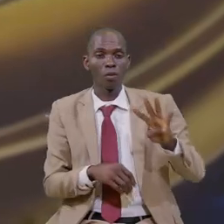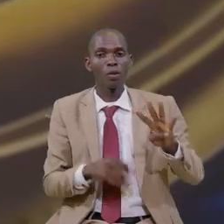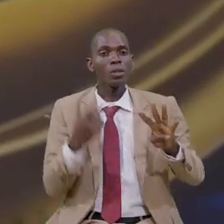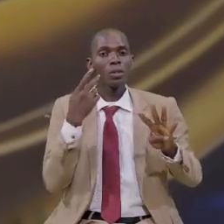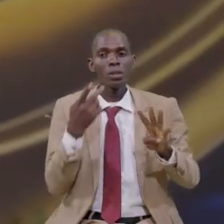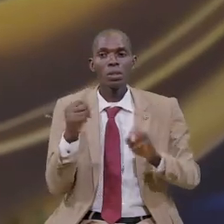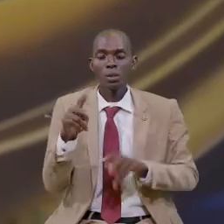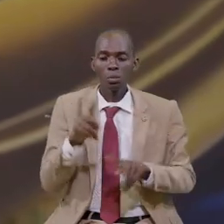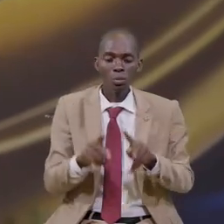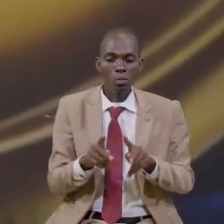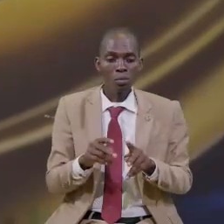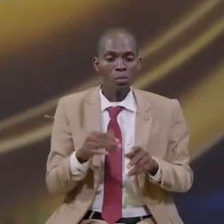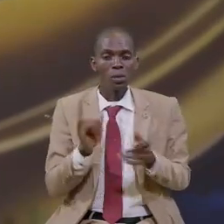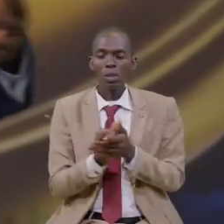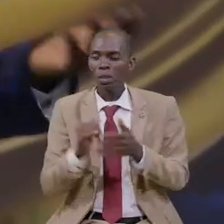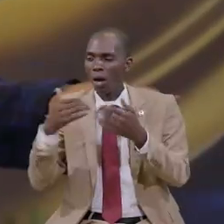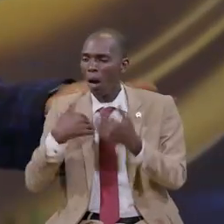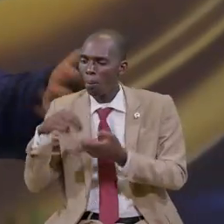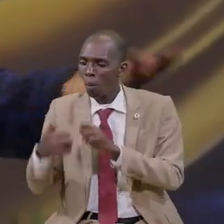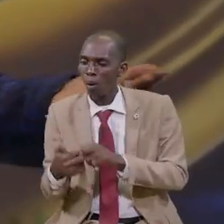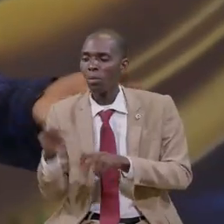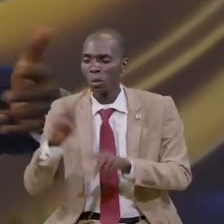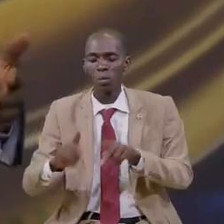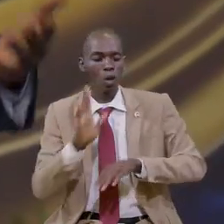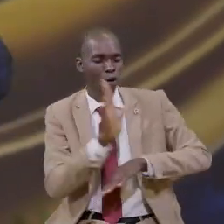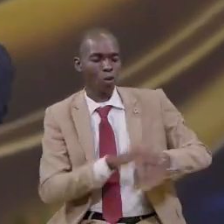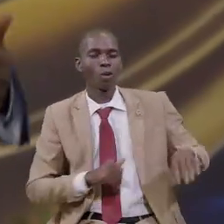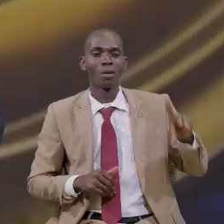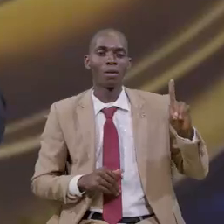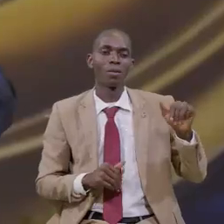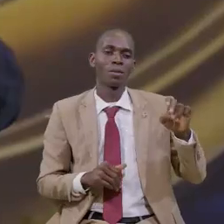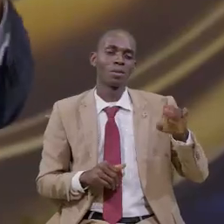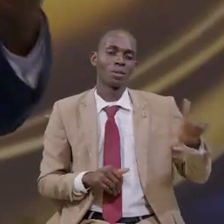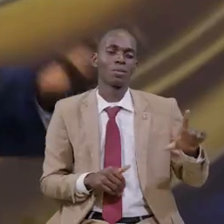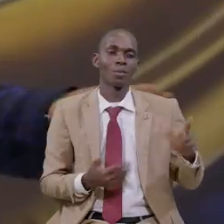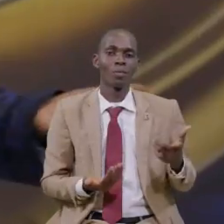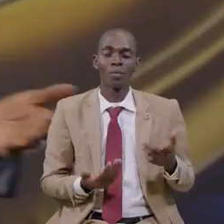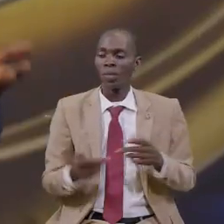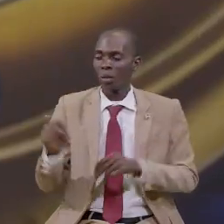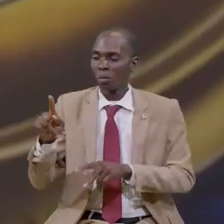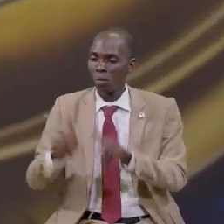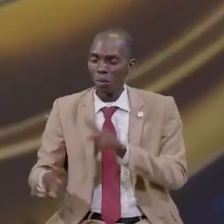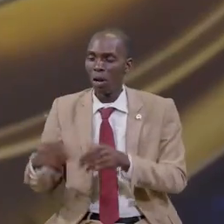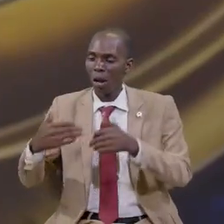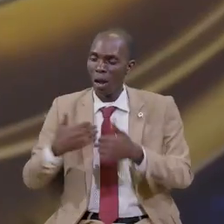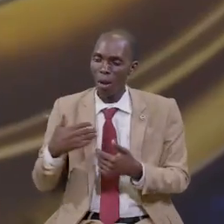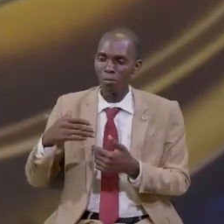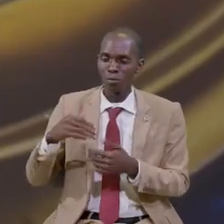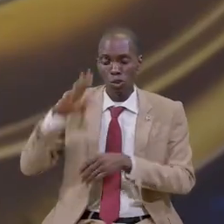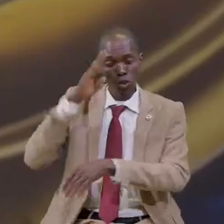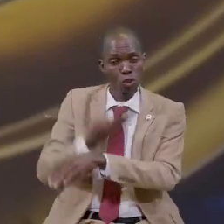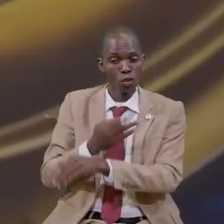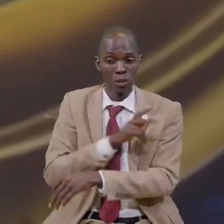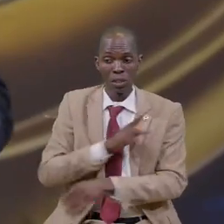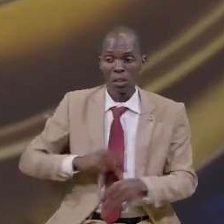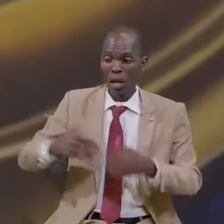again. Chapter 5, they had a problem. The son of the king had a problem. They called